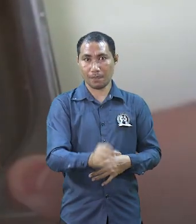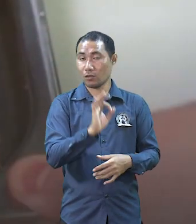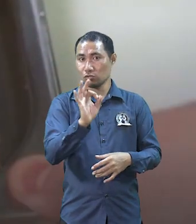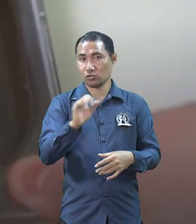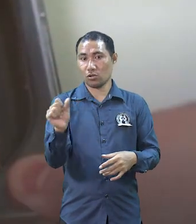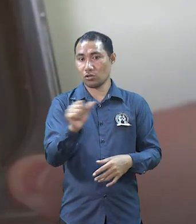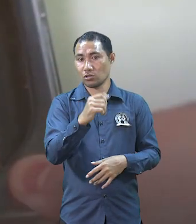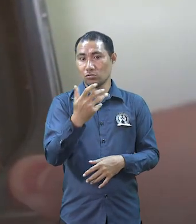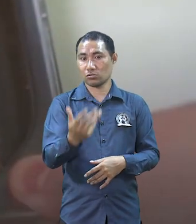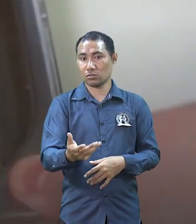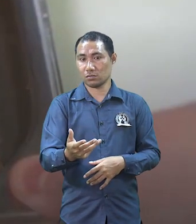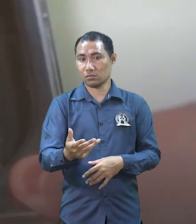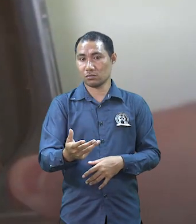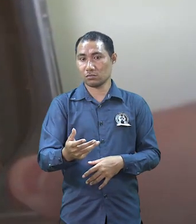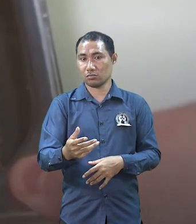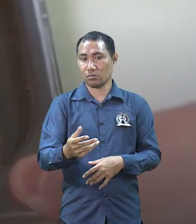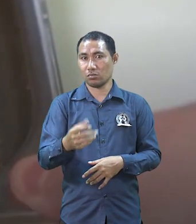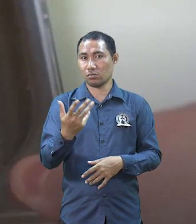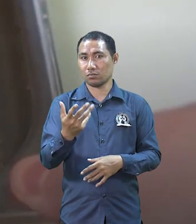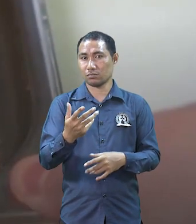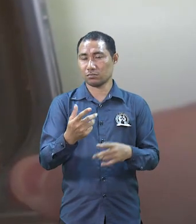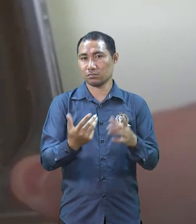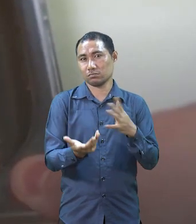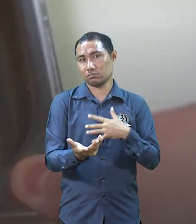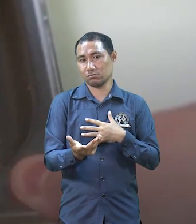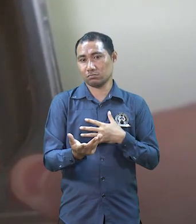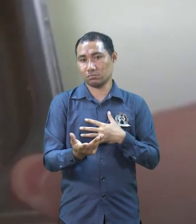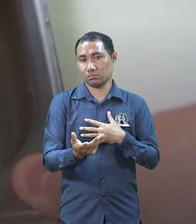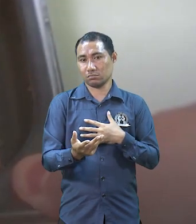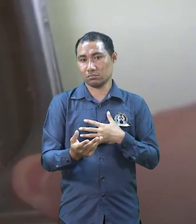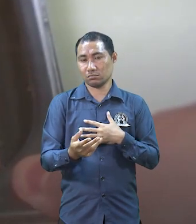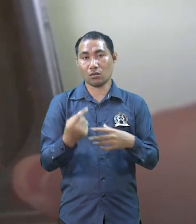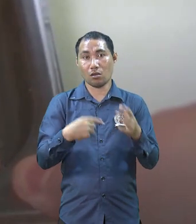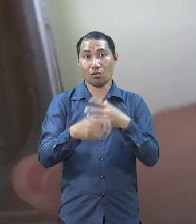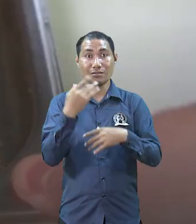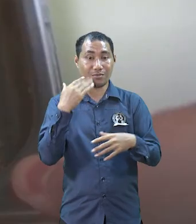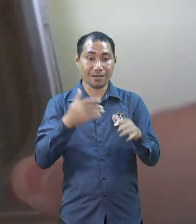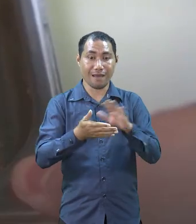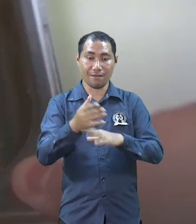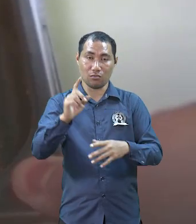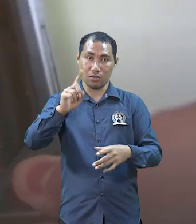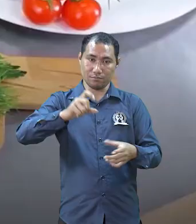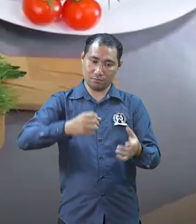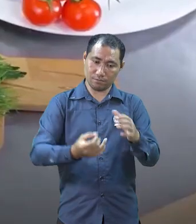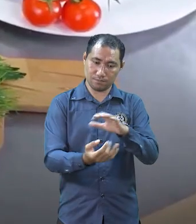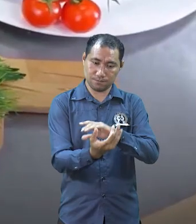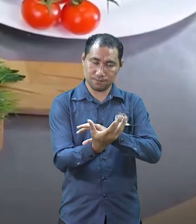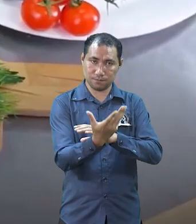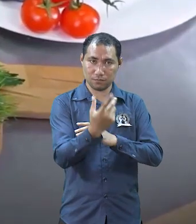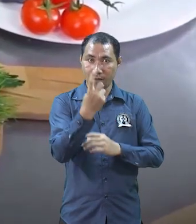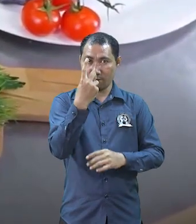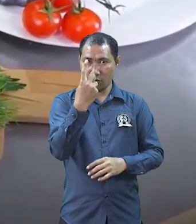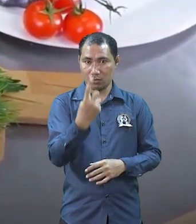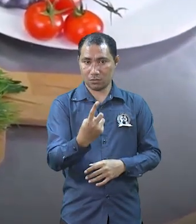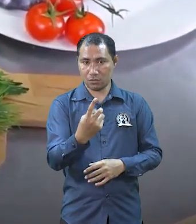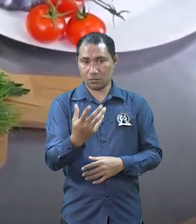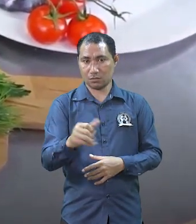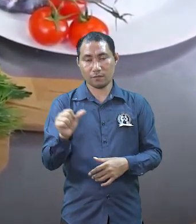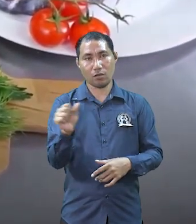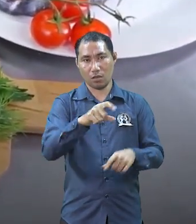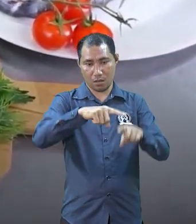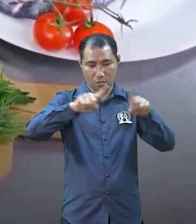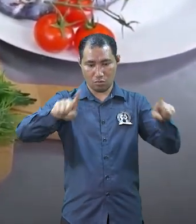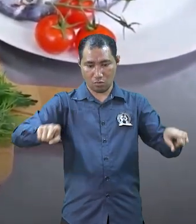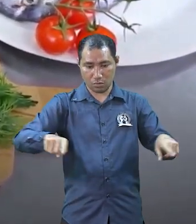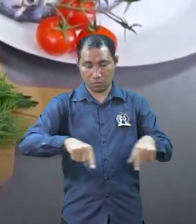reuse marinades used on raw foods unless you bring them to a boil first. Use a special cutting board